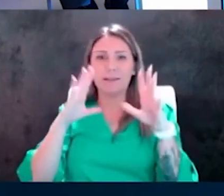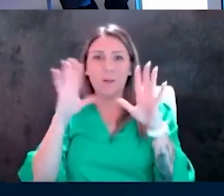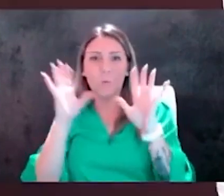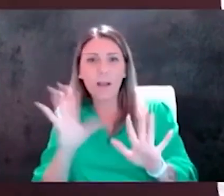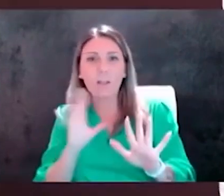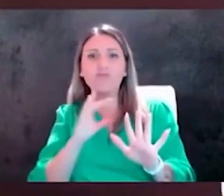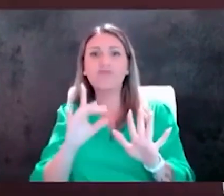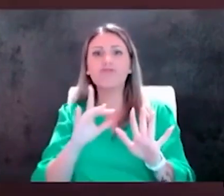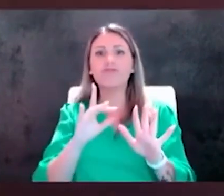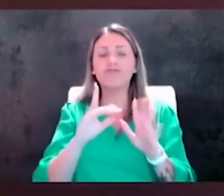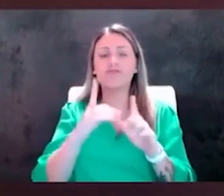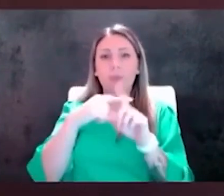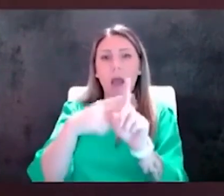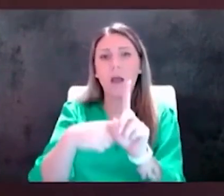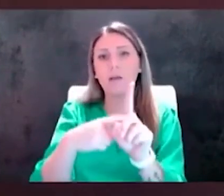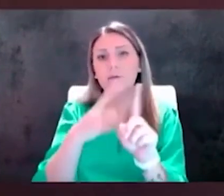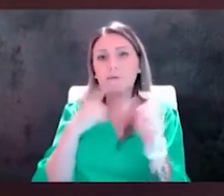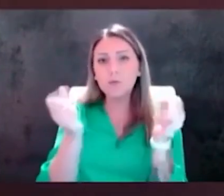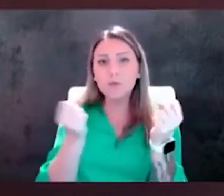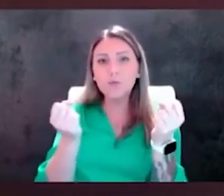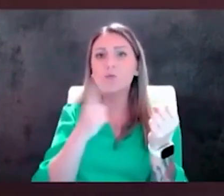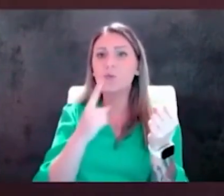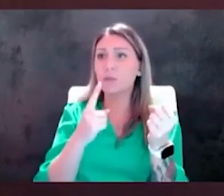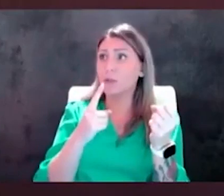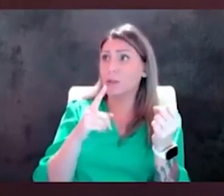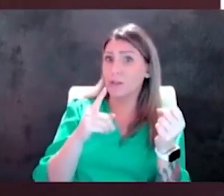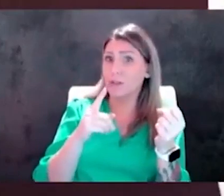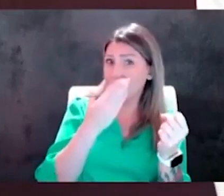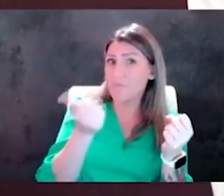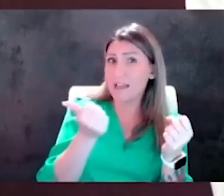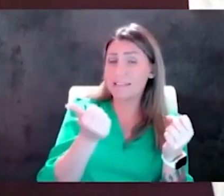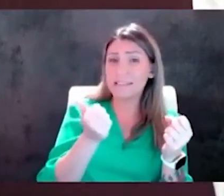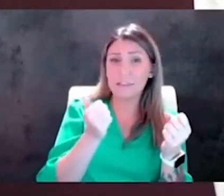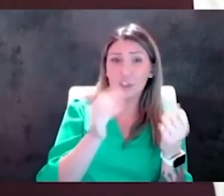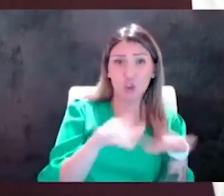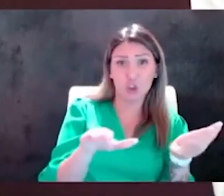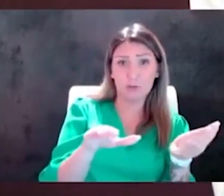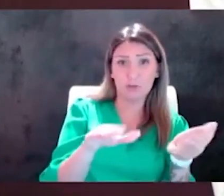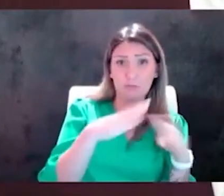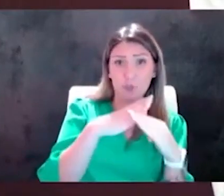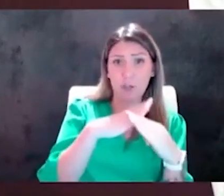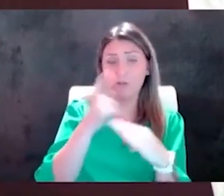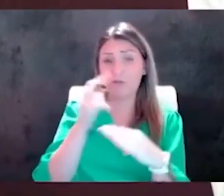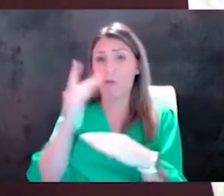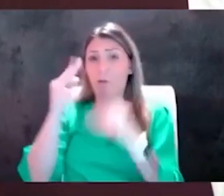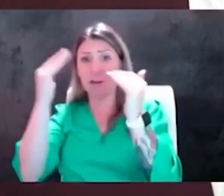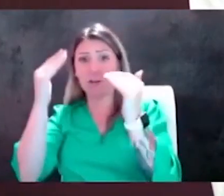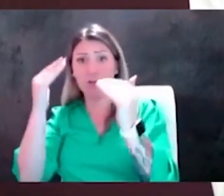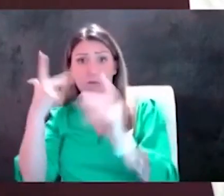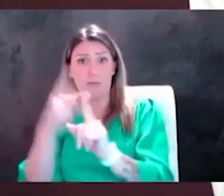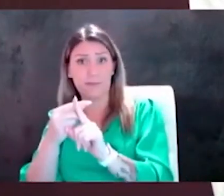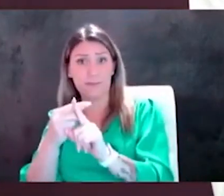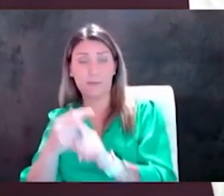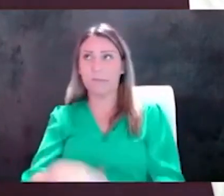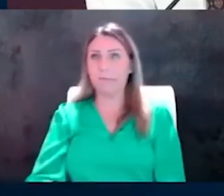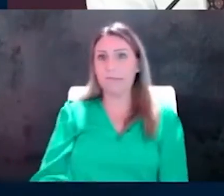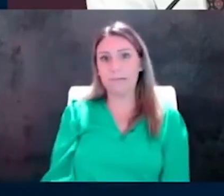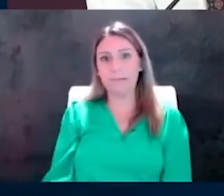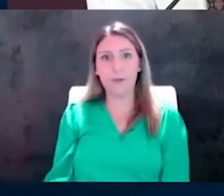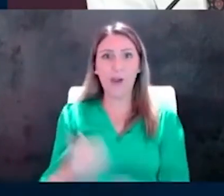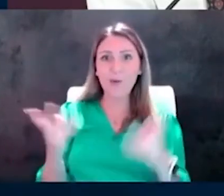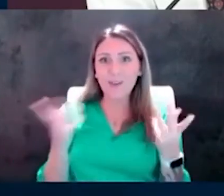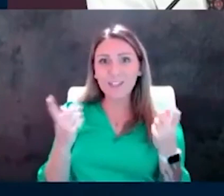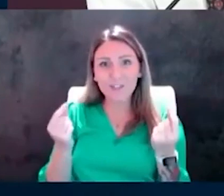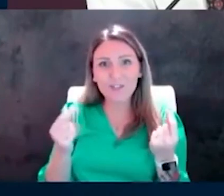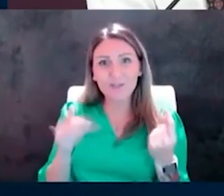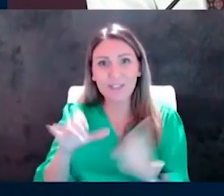a great question, actually. That is a great question. You know, gosh darn it, Hawkeye. What do you do in that? What do you do, and then what